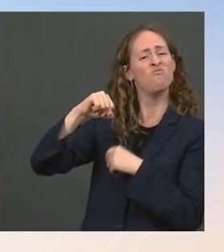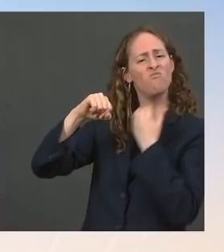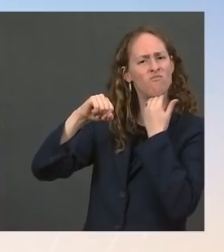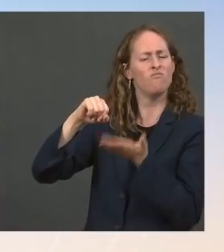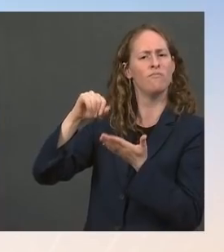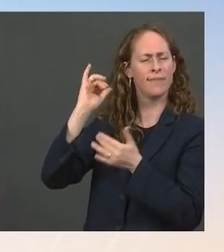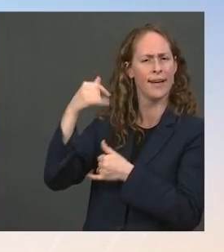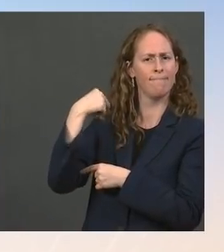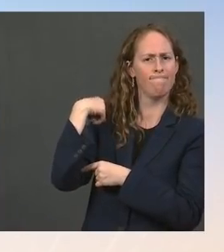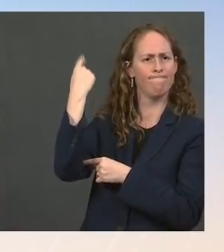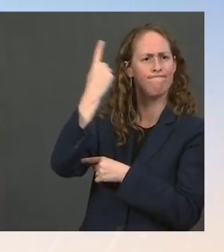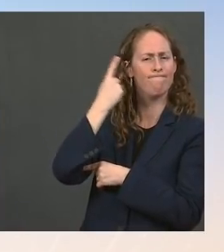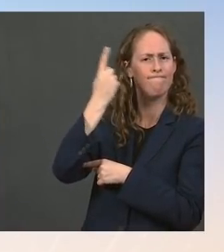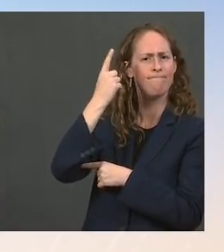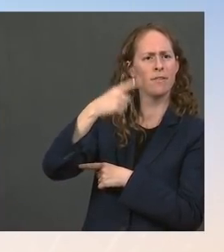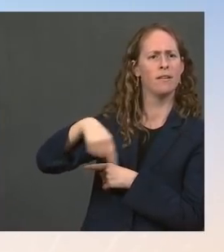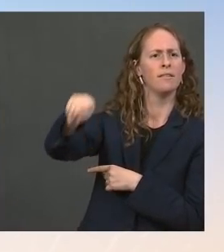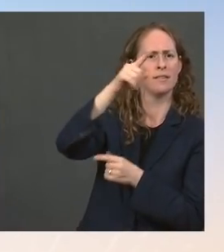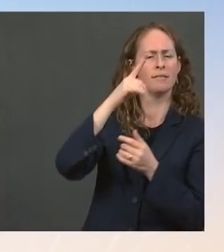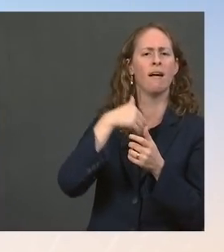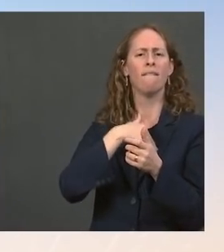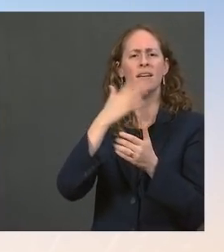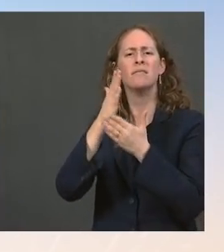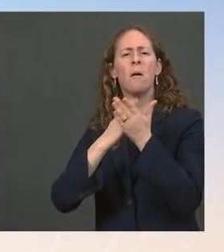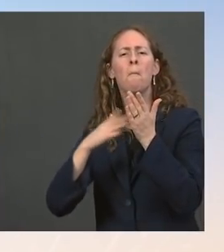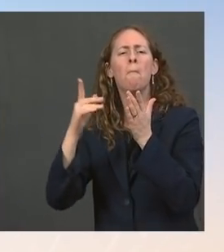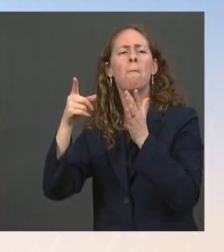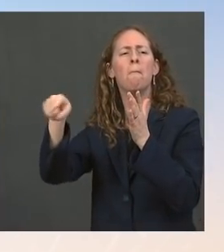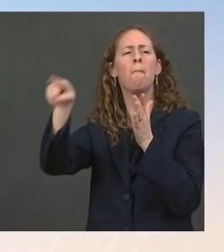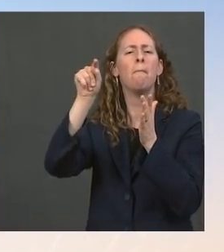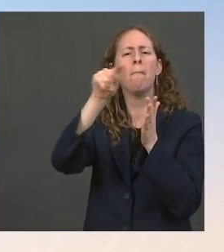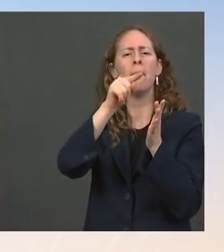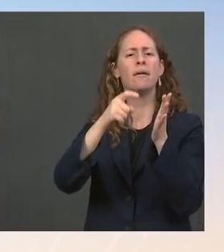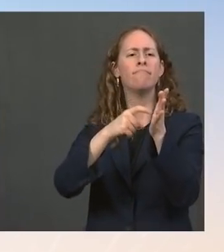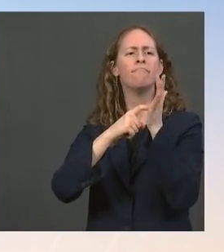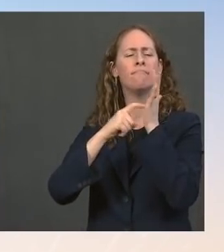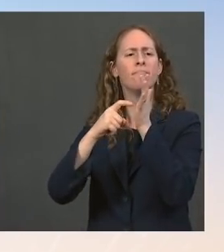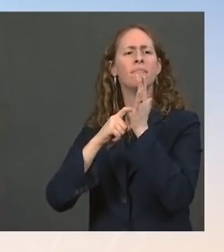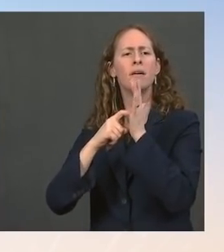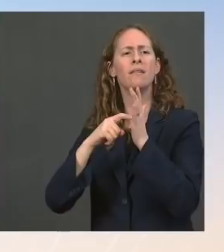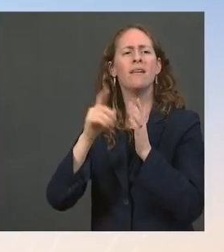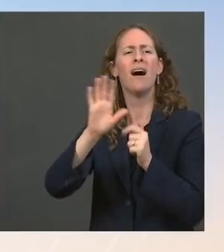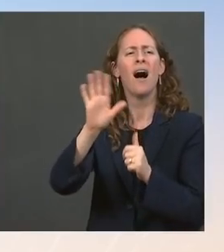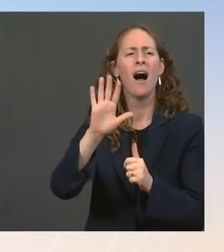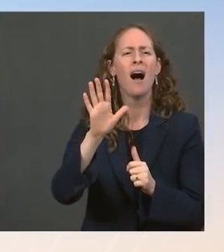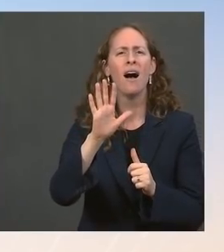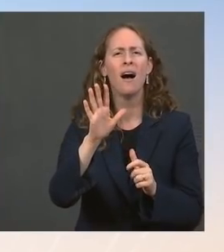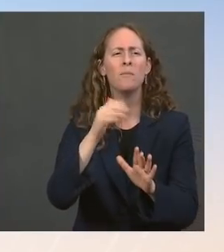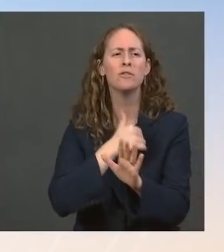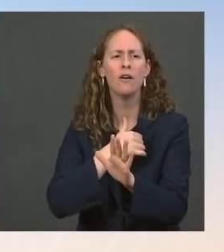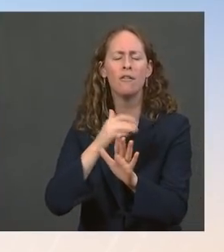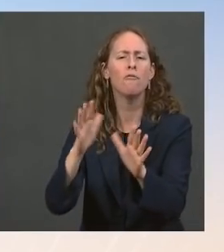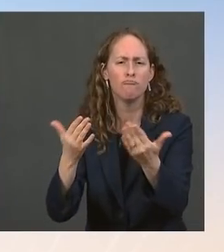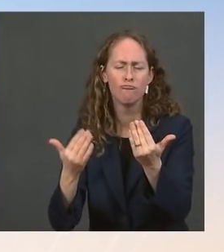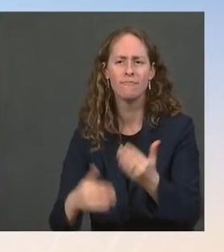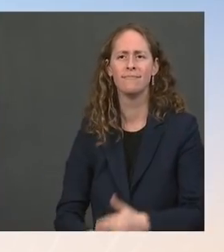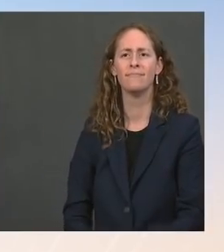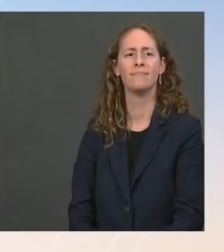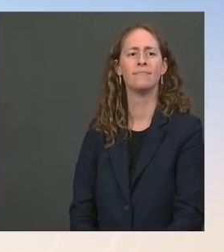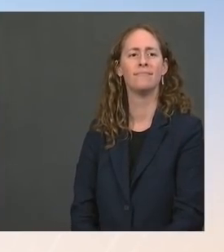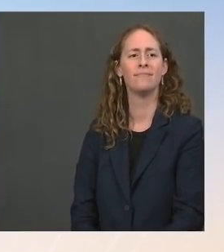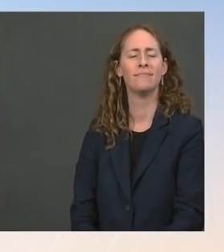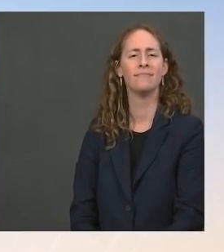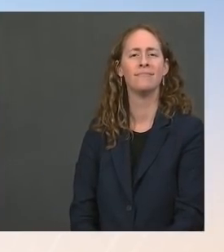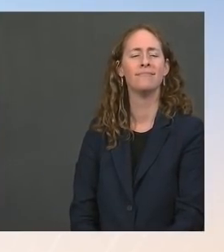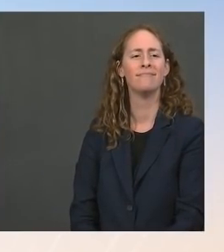of mandates, is there any discussion I'll let you continue, and then I'll ask a question. Discussions going on about messaging and